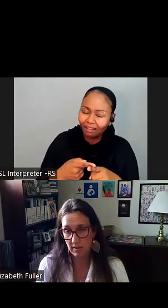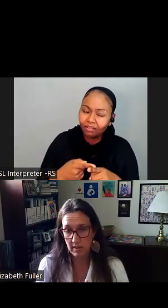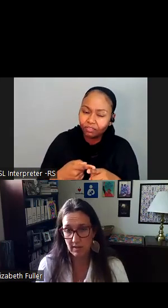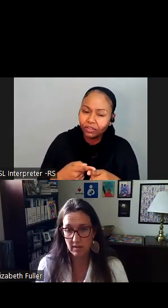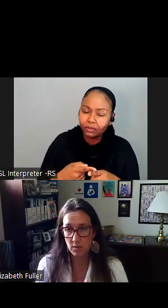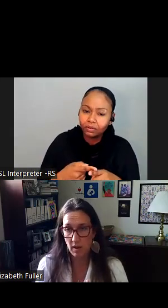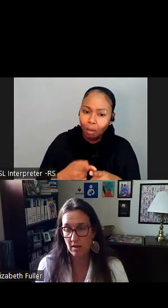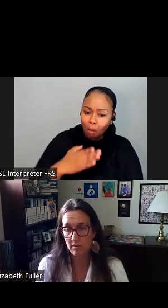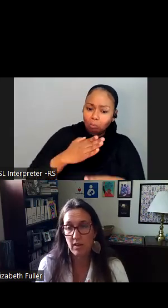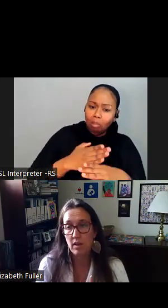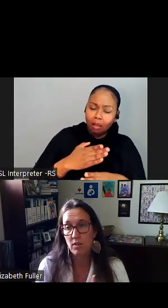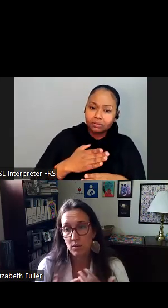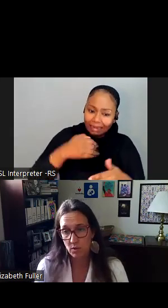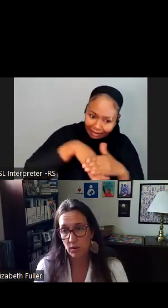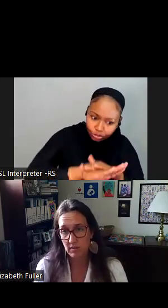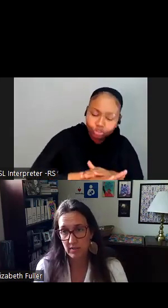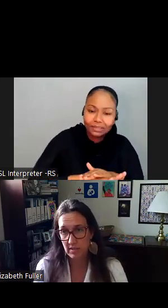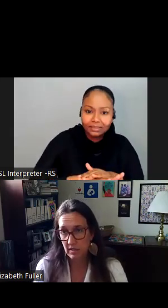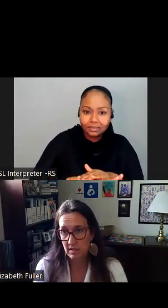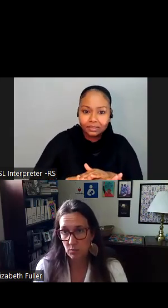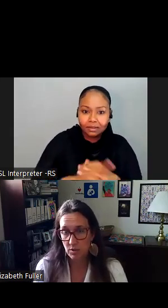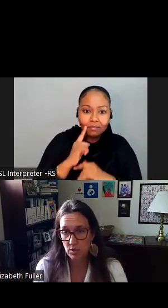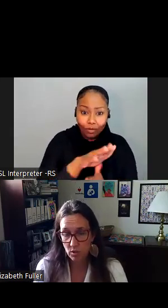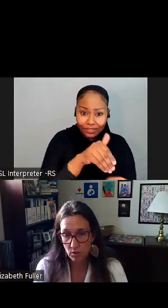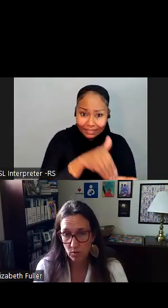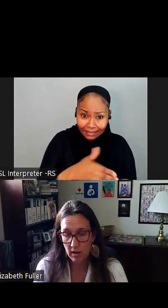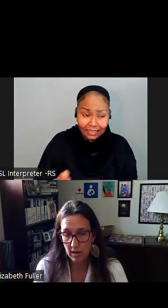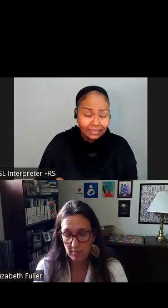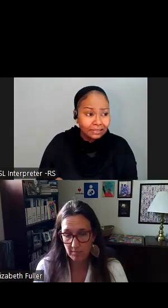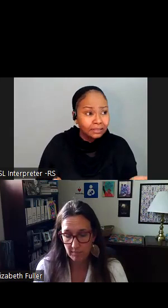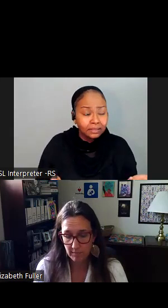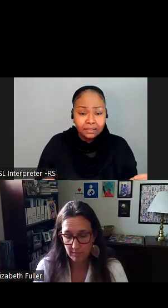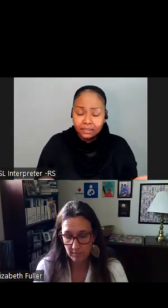door. I think that you have those that were in facilities that were so